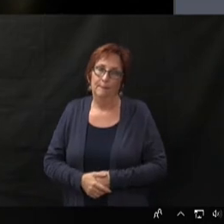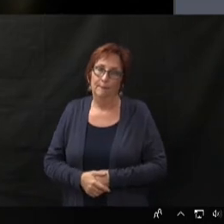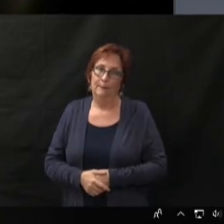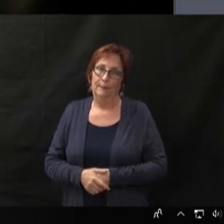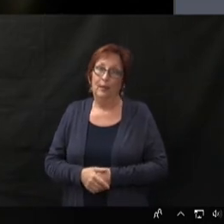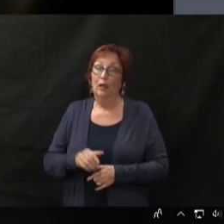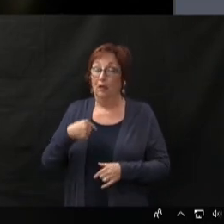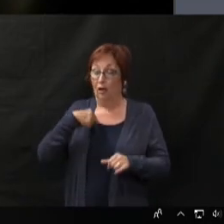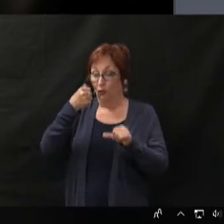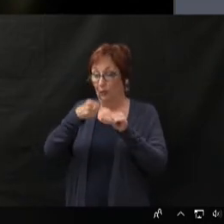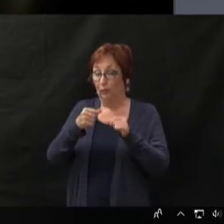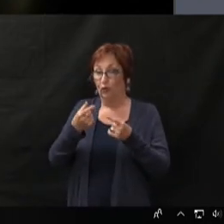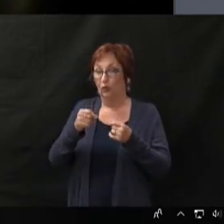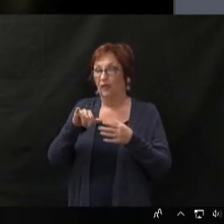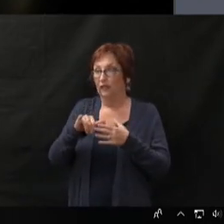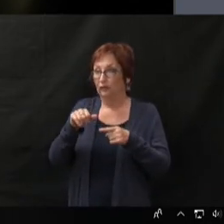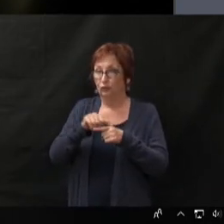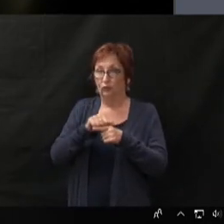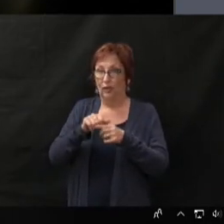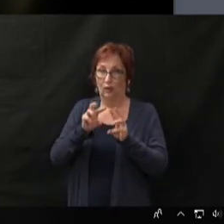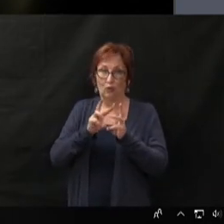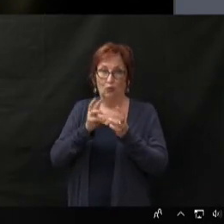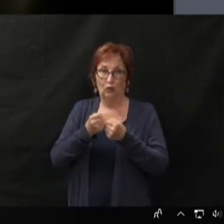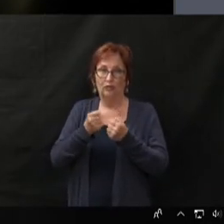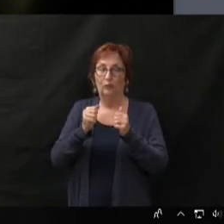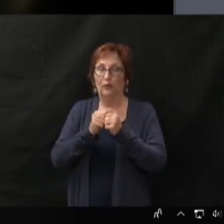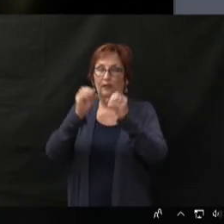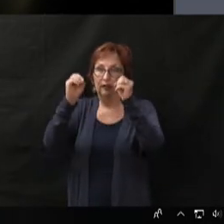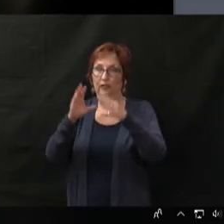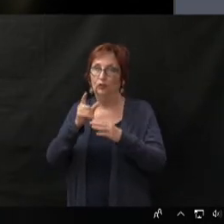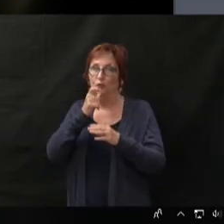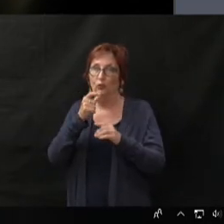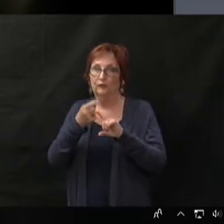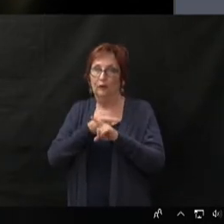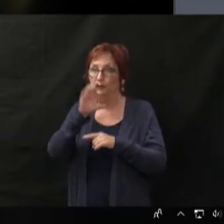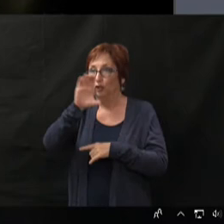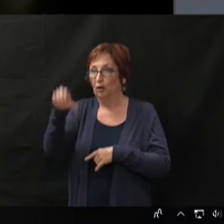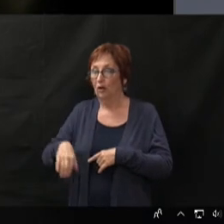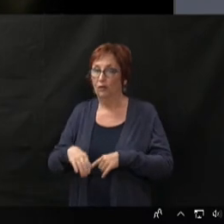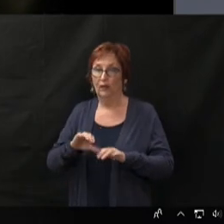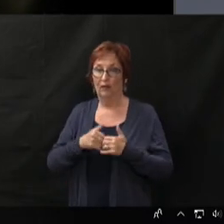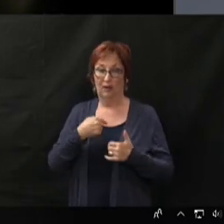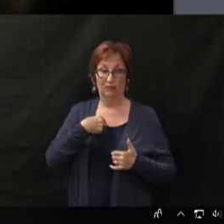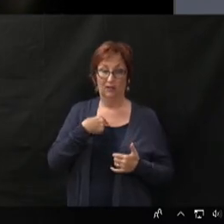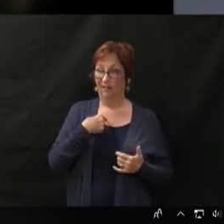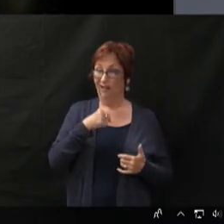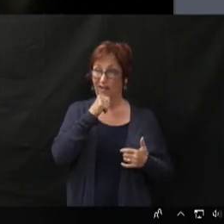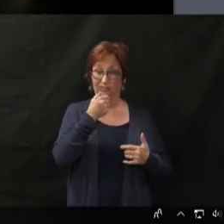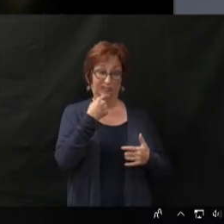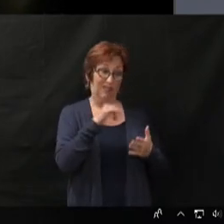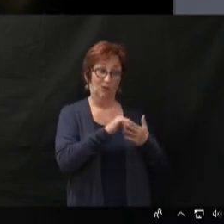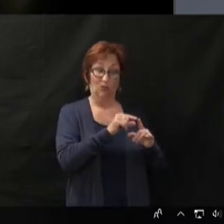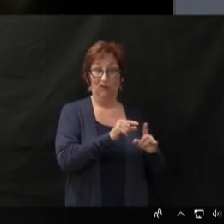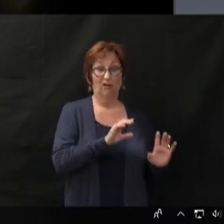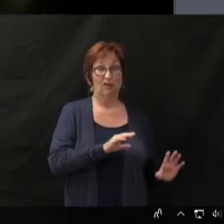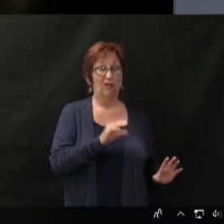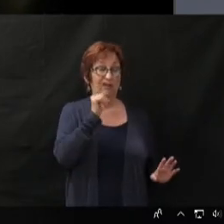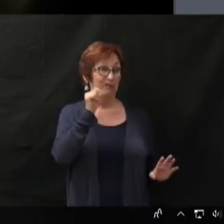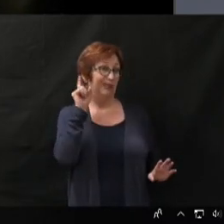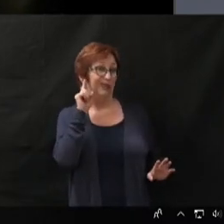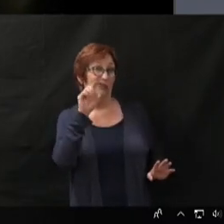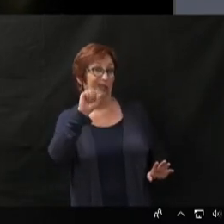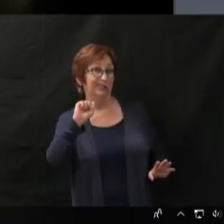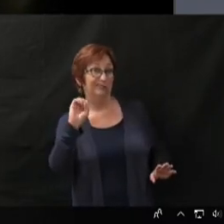I remember doing this training with a teacher who was from Chicago, and the way I was saying a word, she said, I don't say that word that way at all. I don't hear a schwa vowel